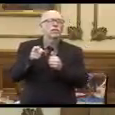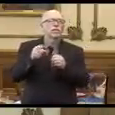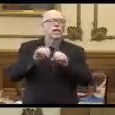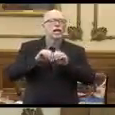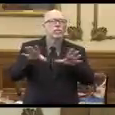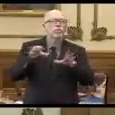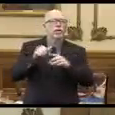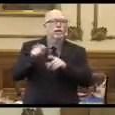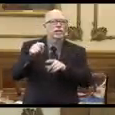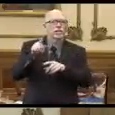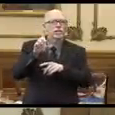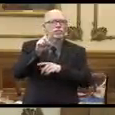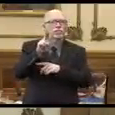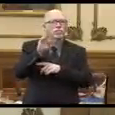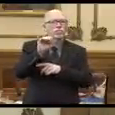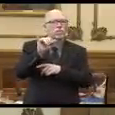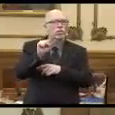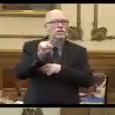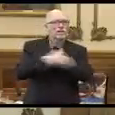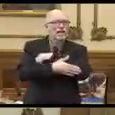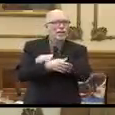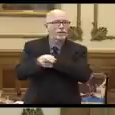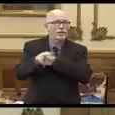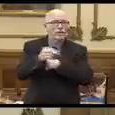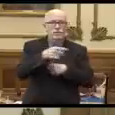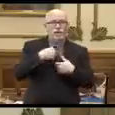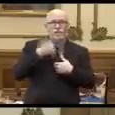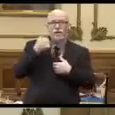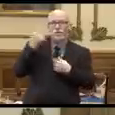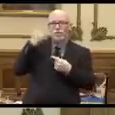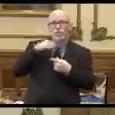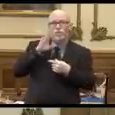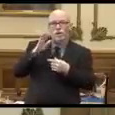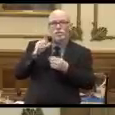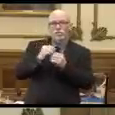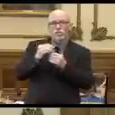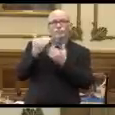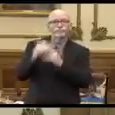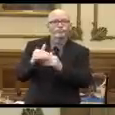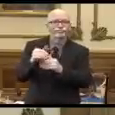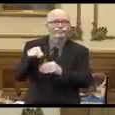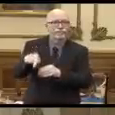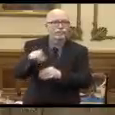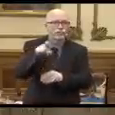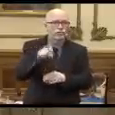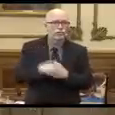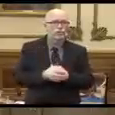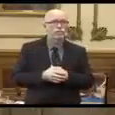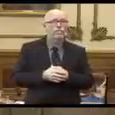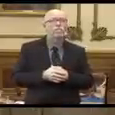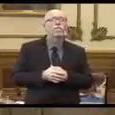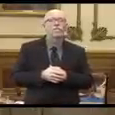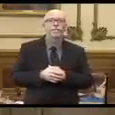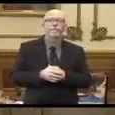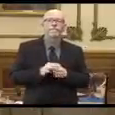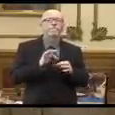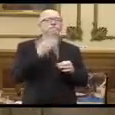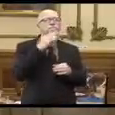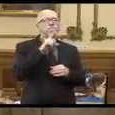in Du Bois County, and is there a thought of tightening restrictions there? Great questions,